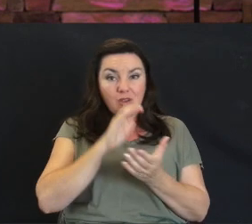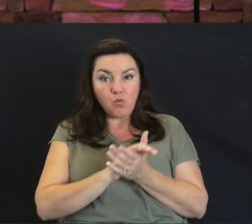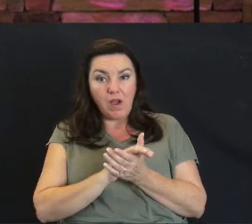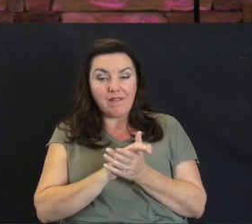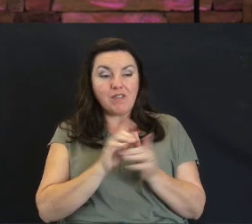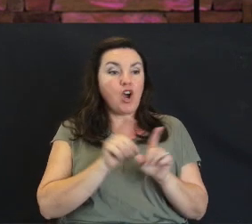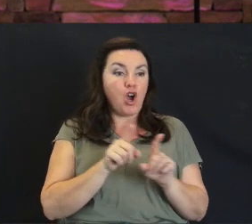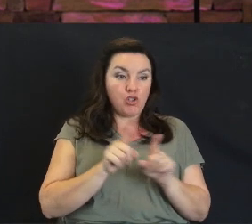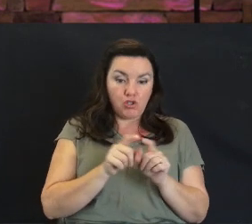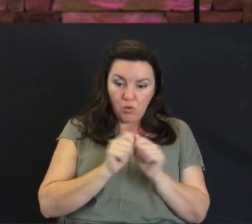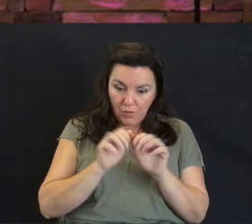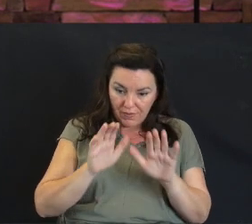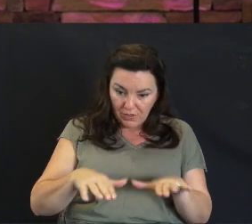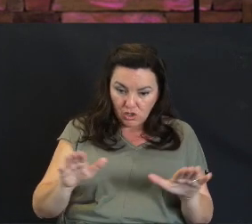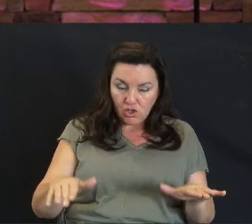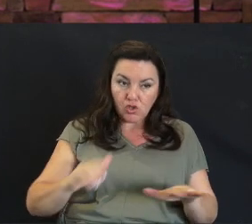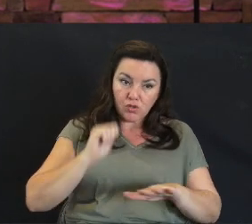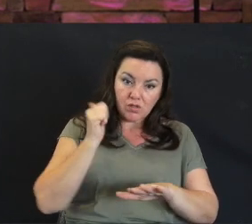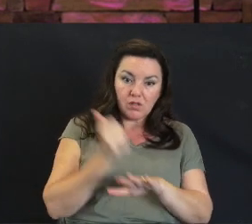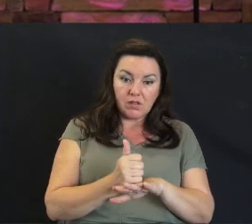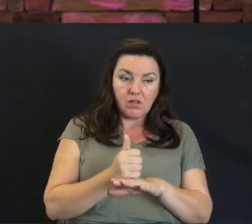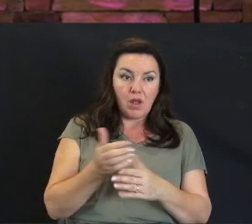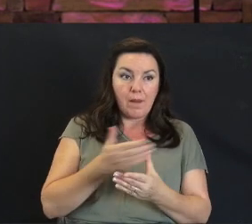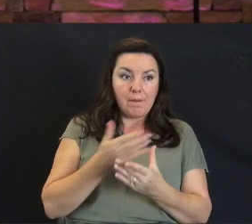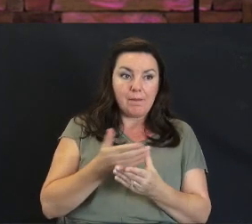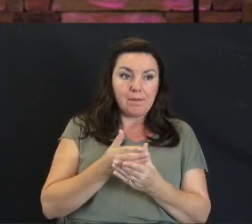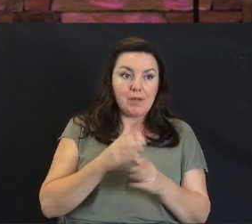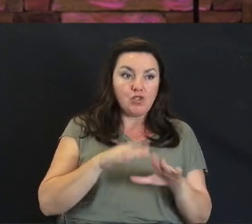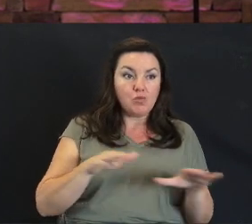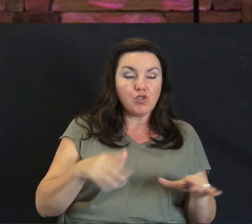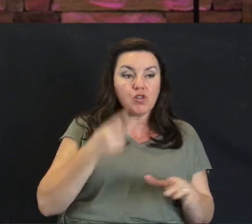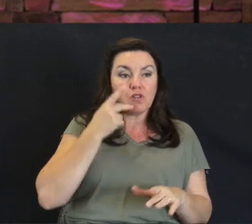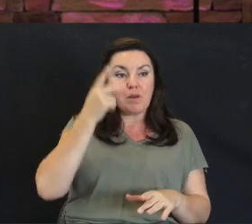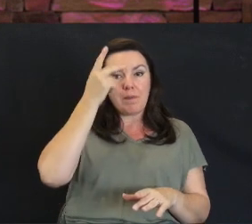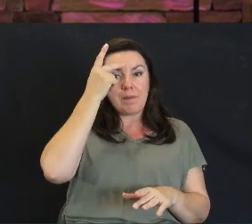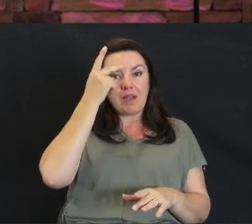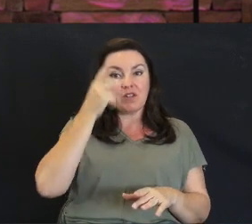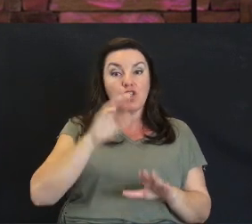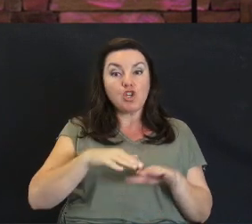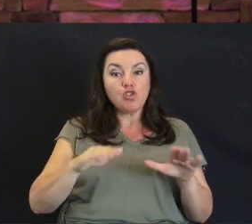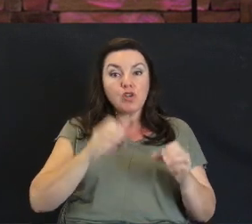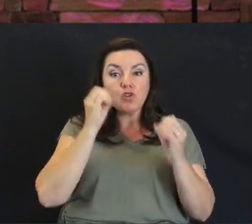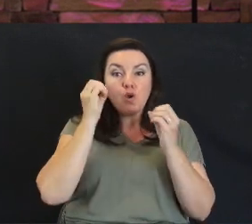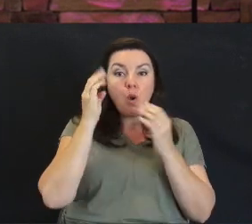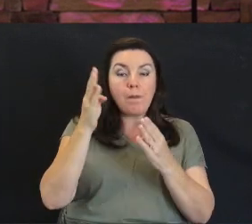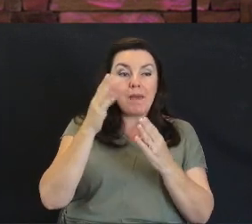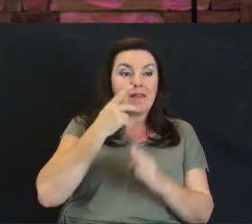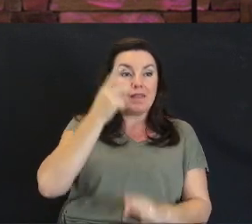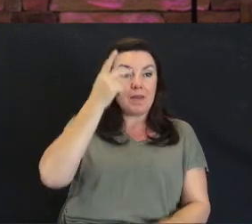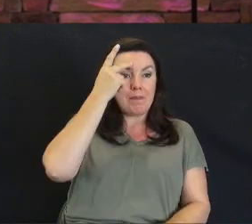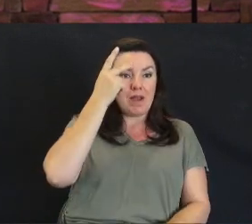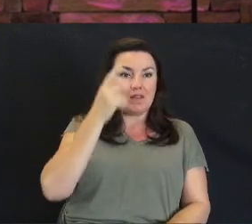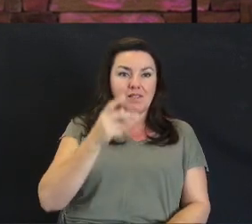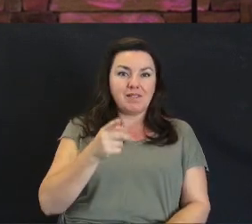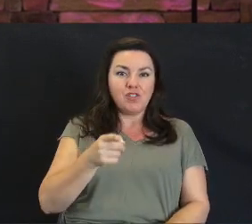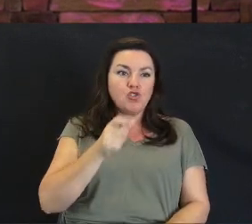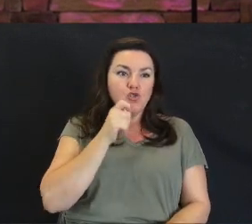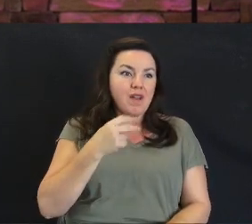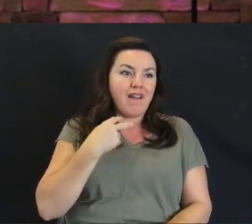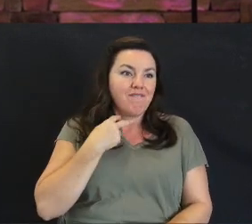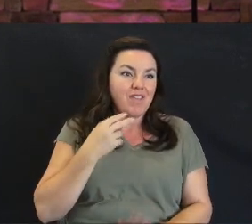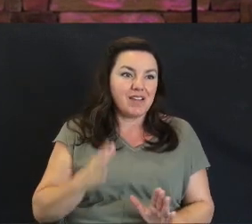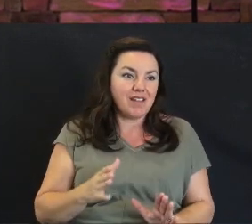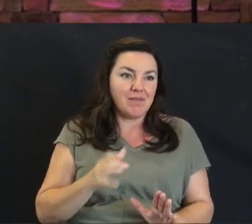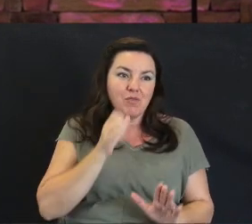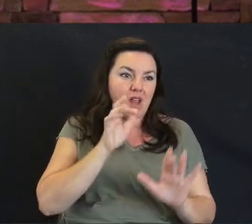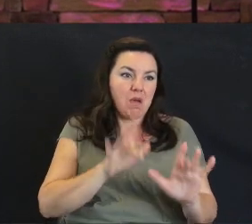So there is a divine order That God has established Between children and parents Children are to obey Their parents And we will not let you Play the victim card